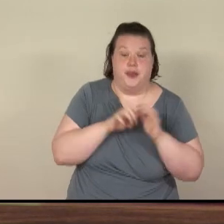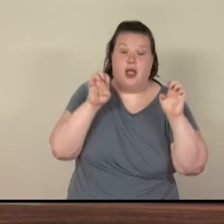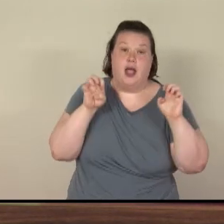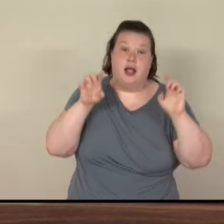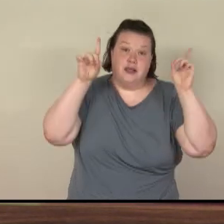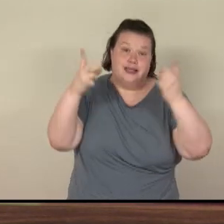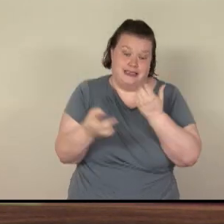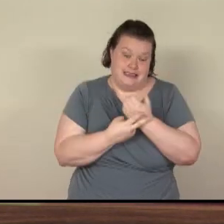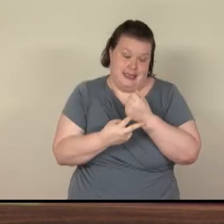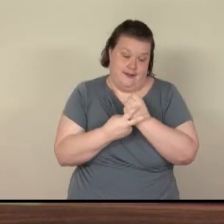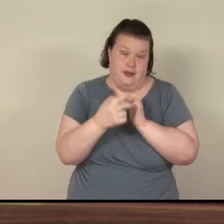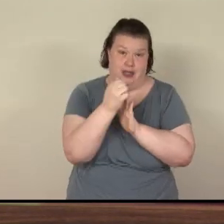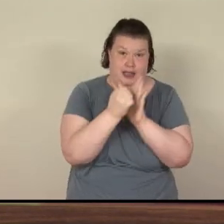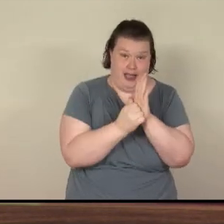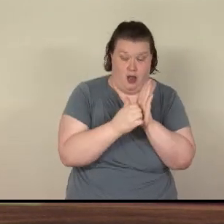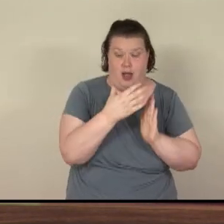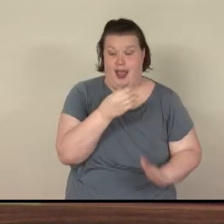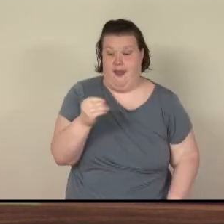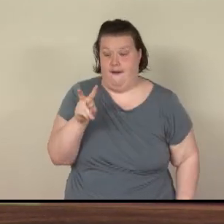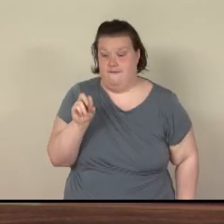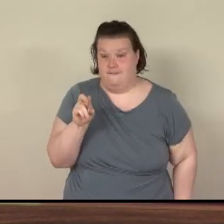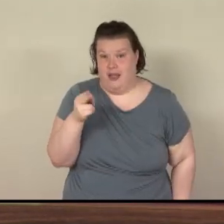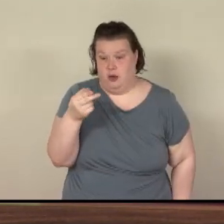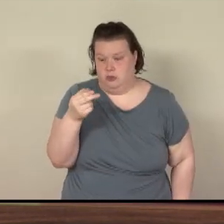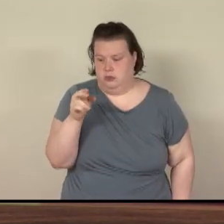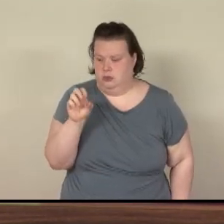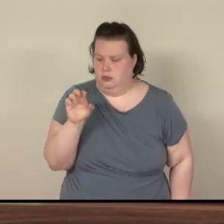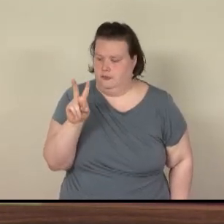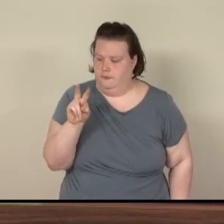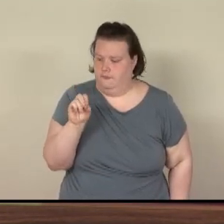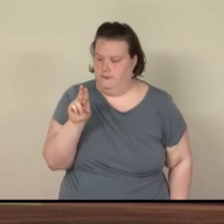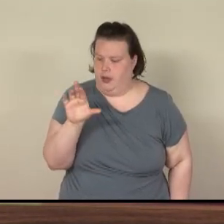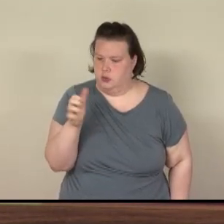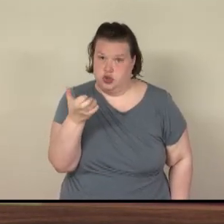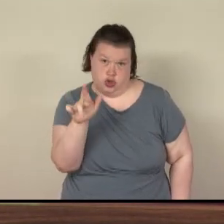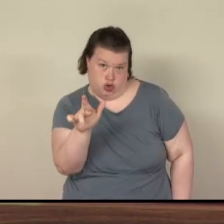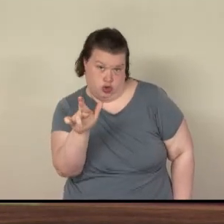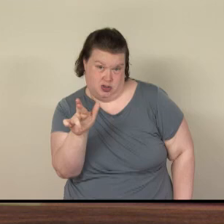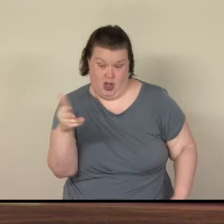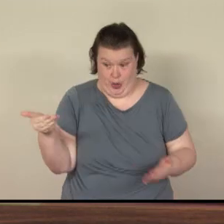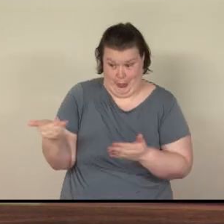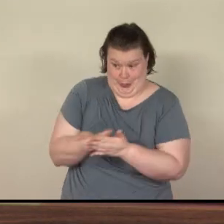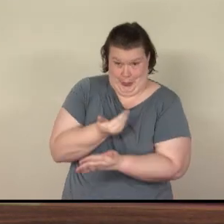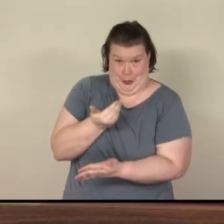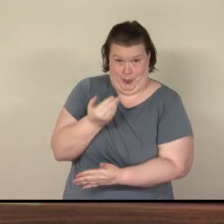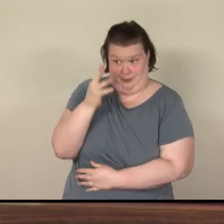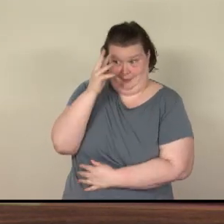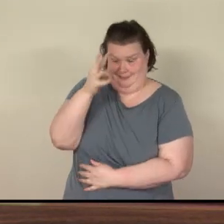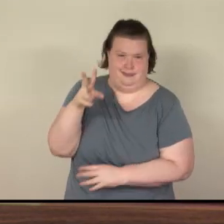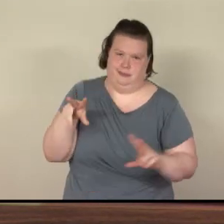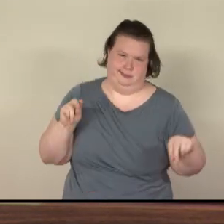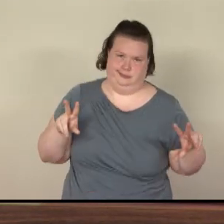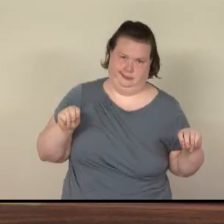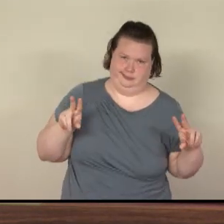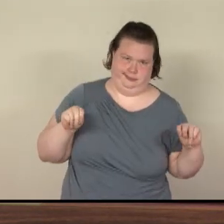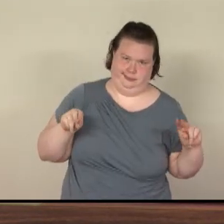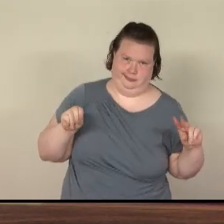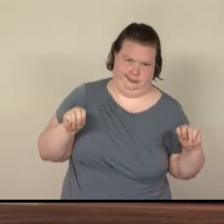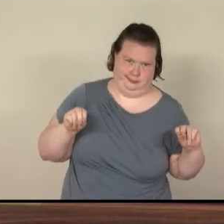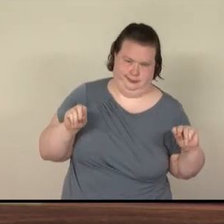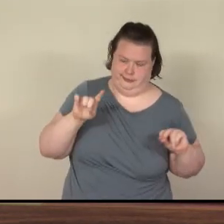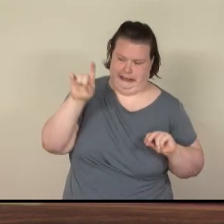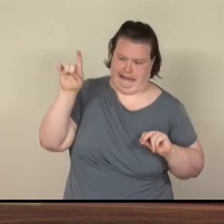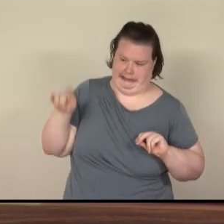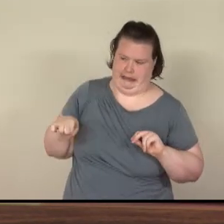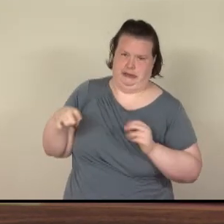accounts and vouchers, not a new idea with the Texas legislature, but